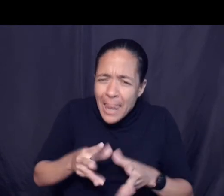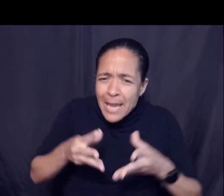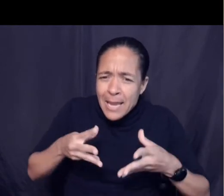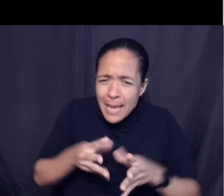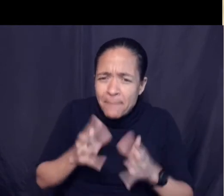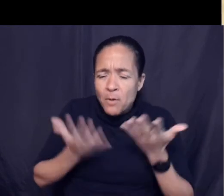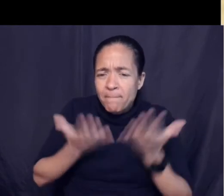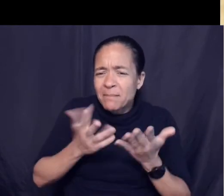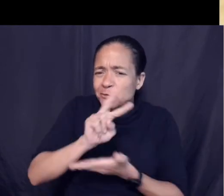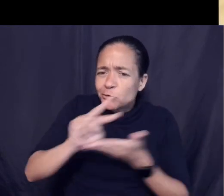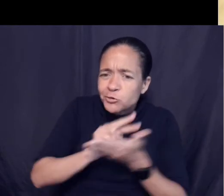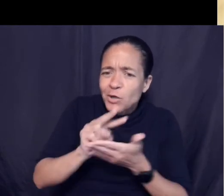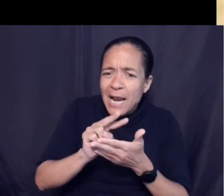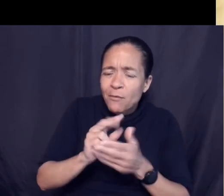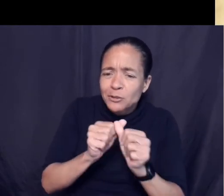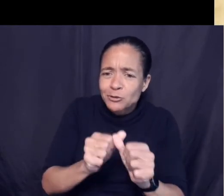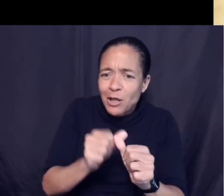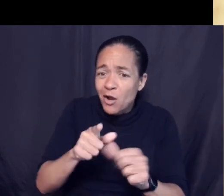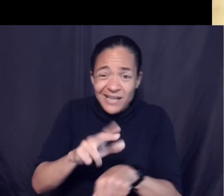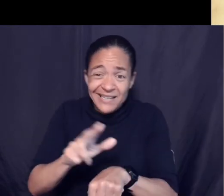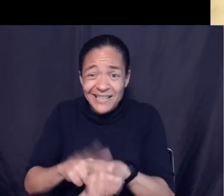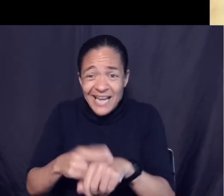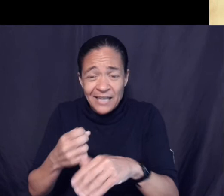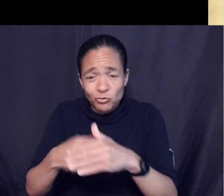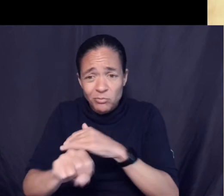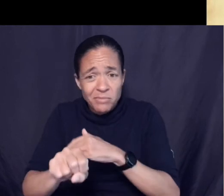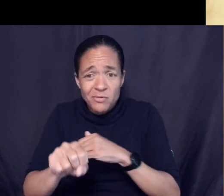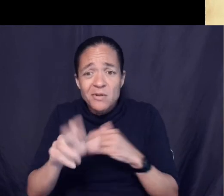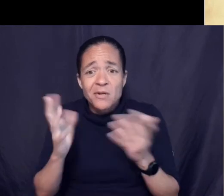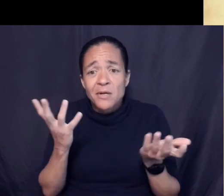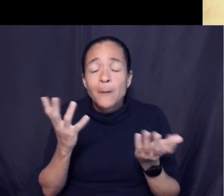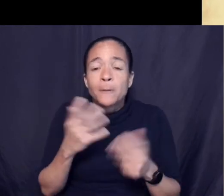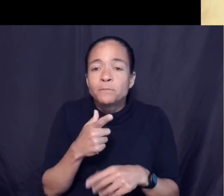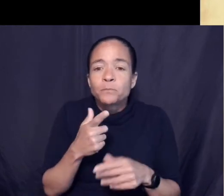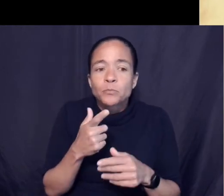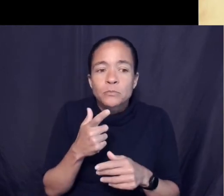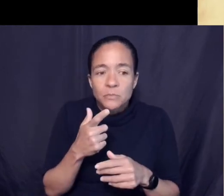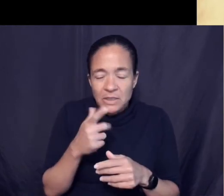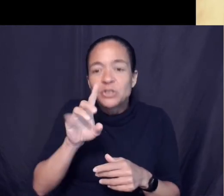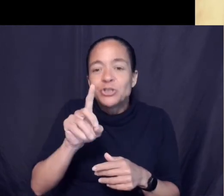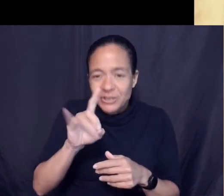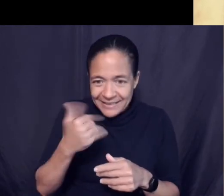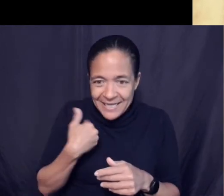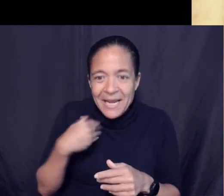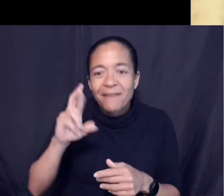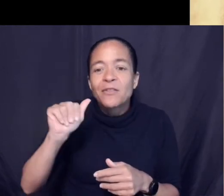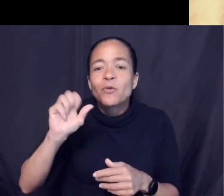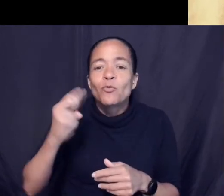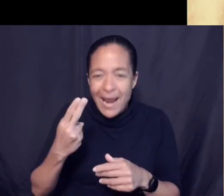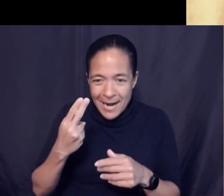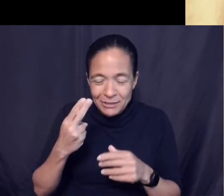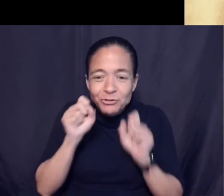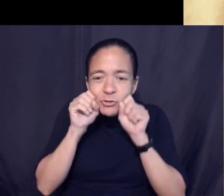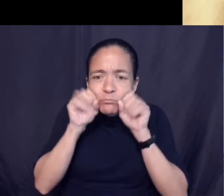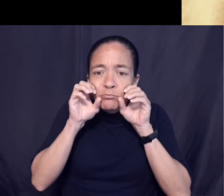The labor maybe was 2 hours long, and she was born naturally. When she was born, it was, again, she was born with a rash on